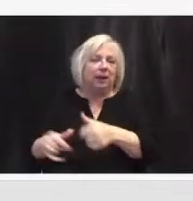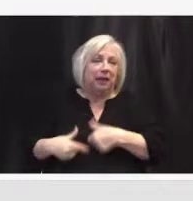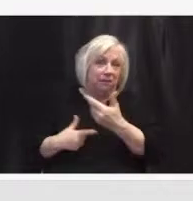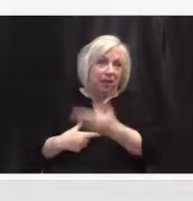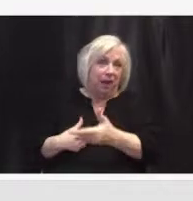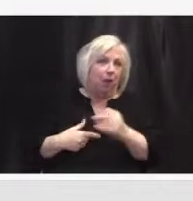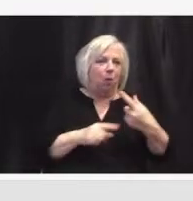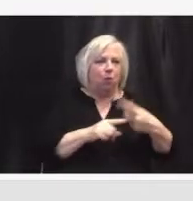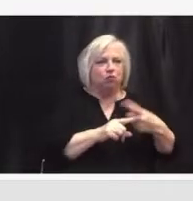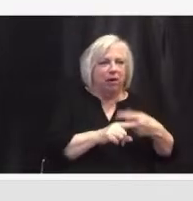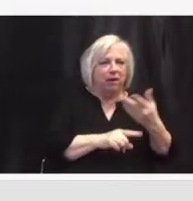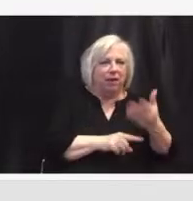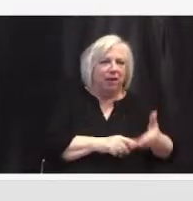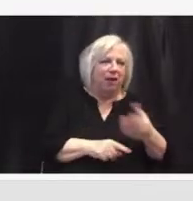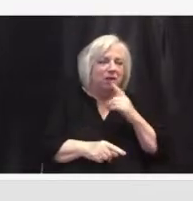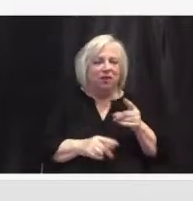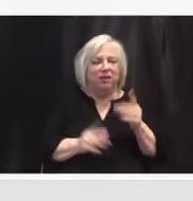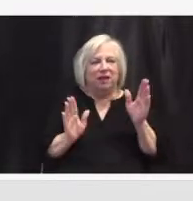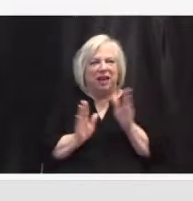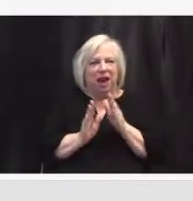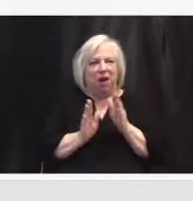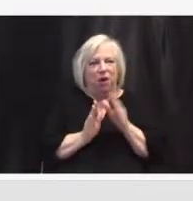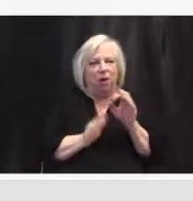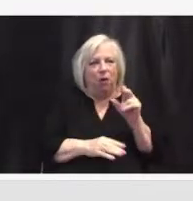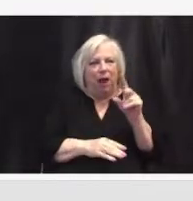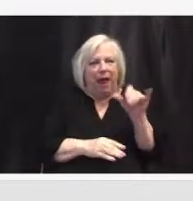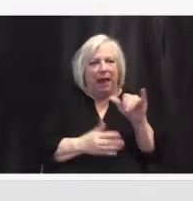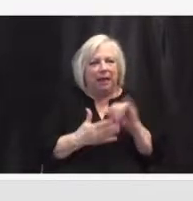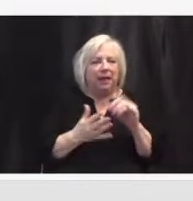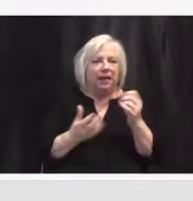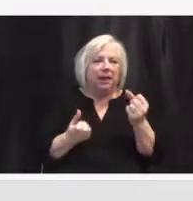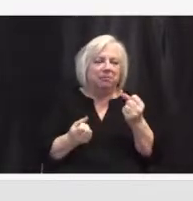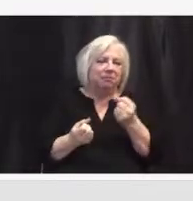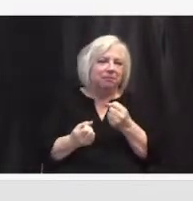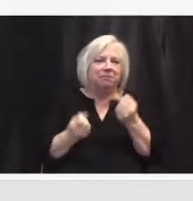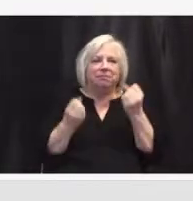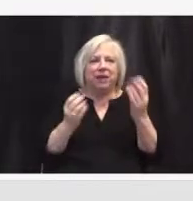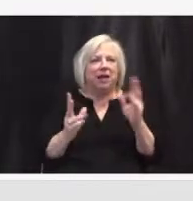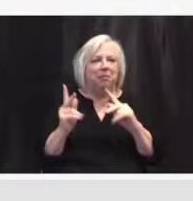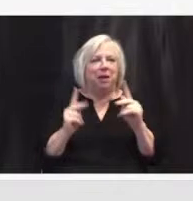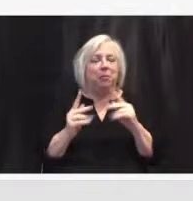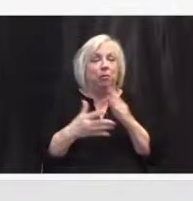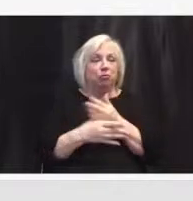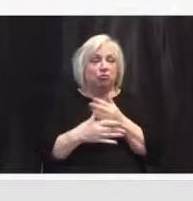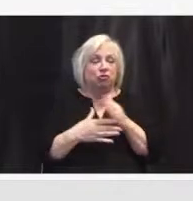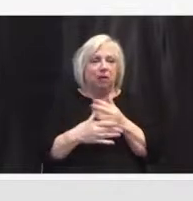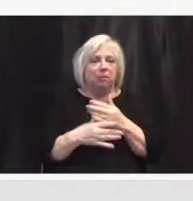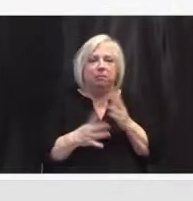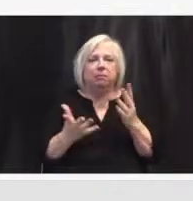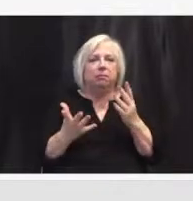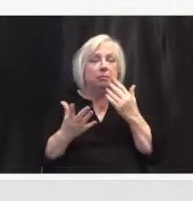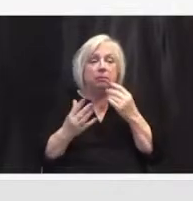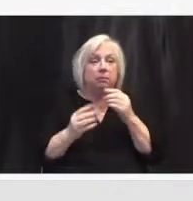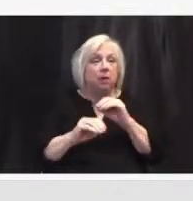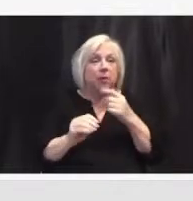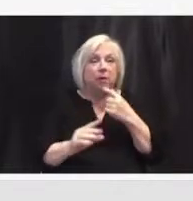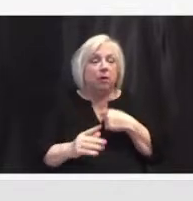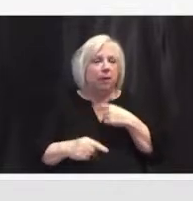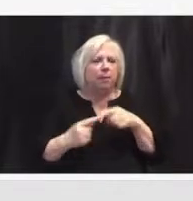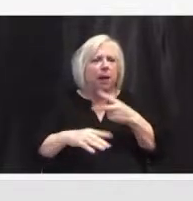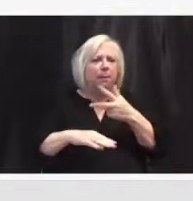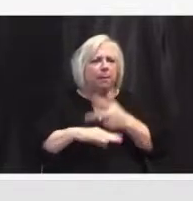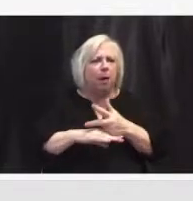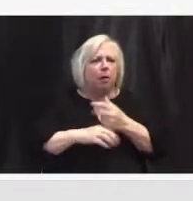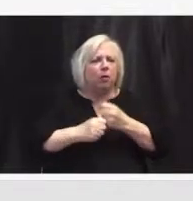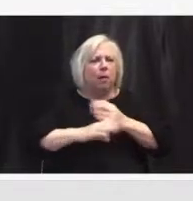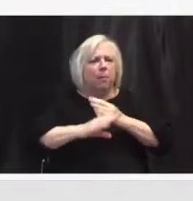rental. I think it's just a narrow alley that a lot of people share. I have not ever been made aware of any parked cars blocking